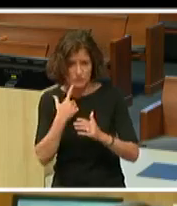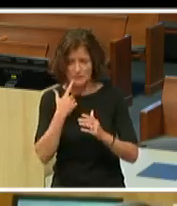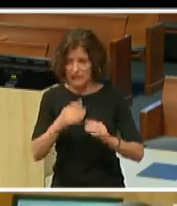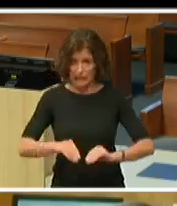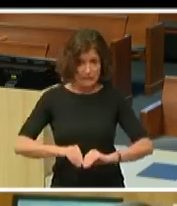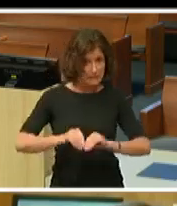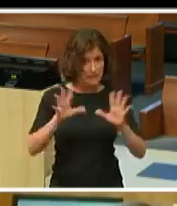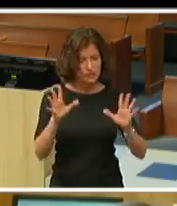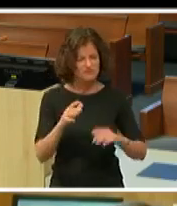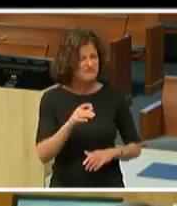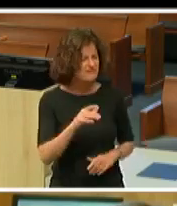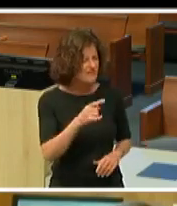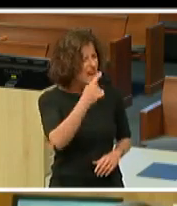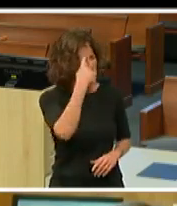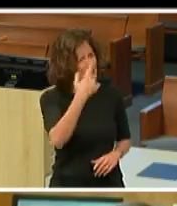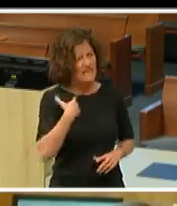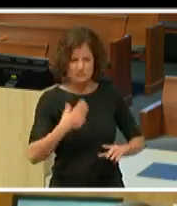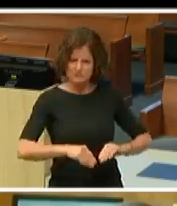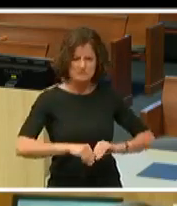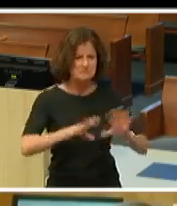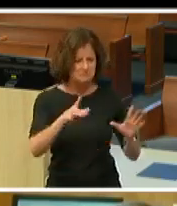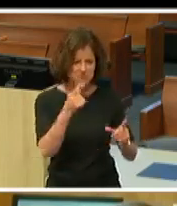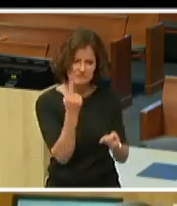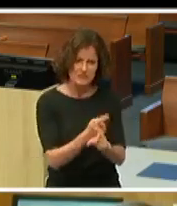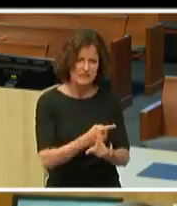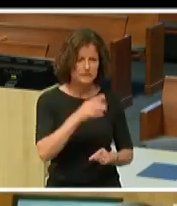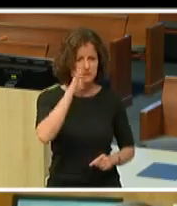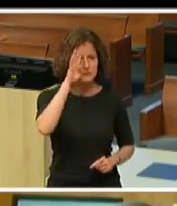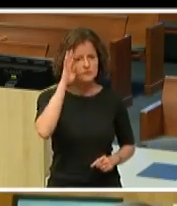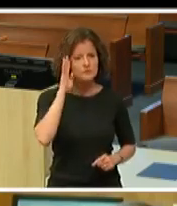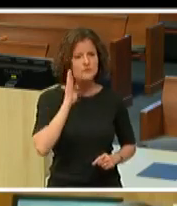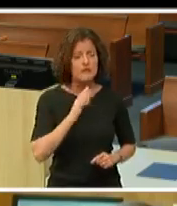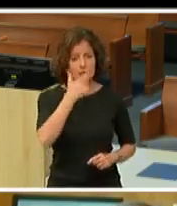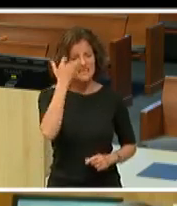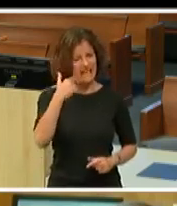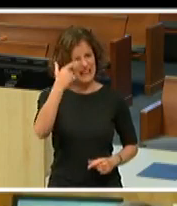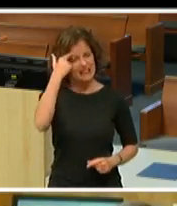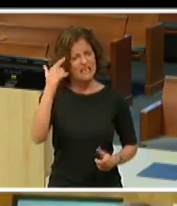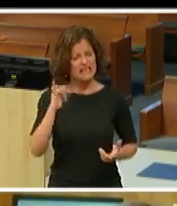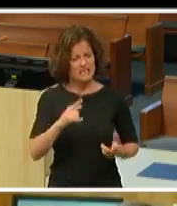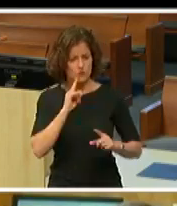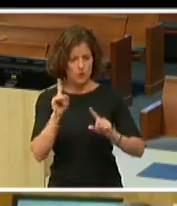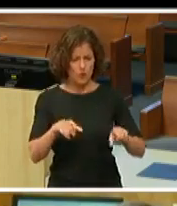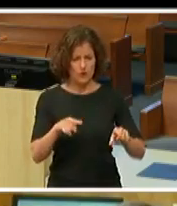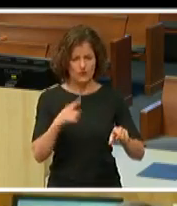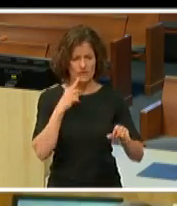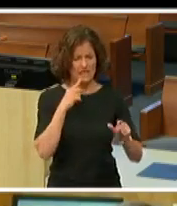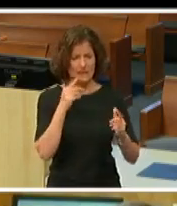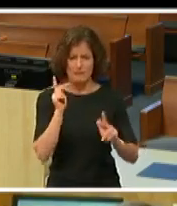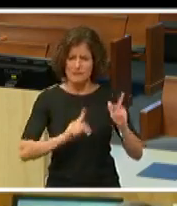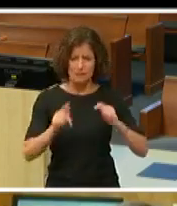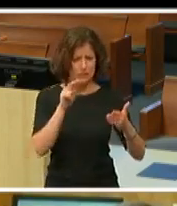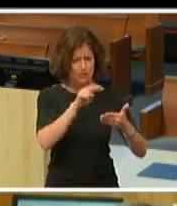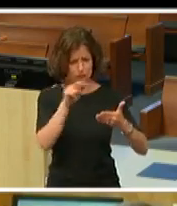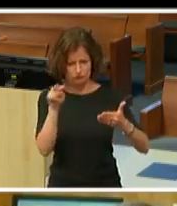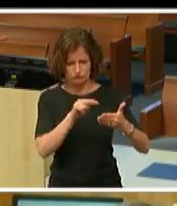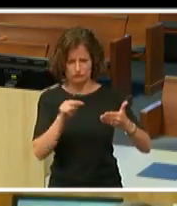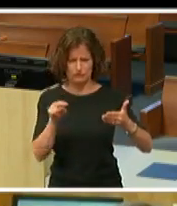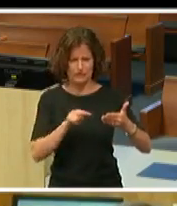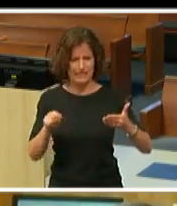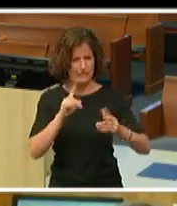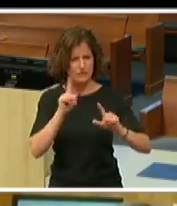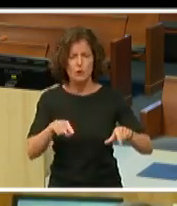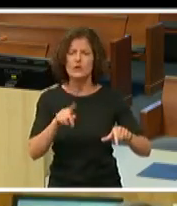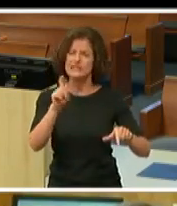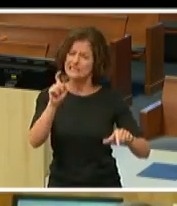can. I think it needs to be explicit because I think that this order is getting read by people and that needs